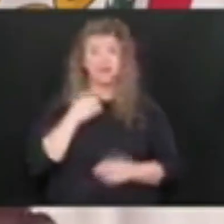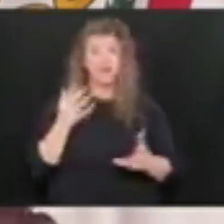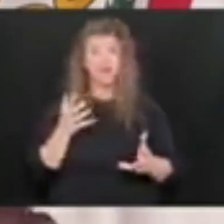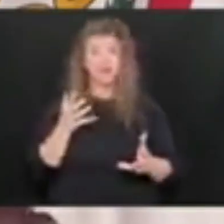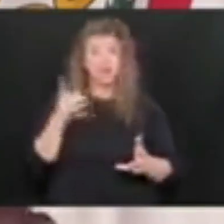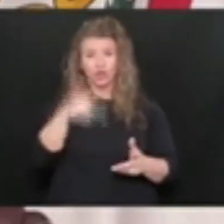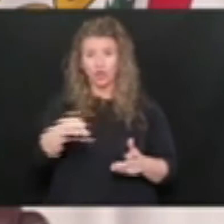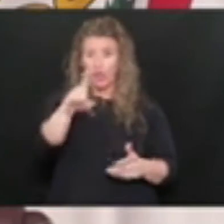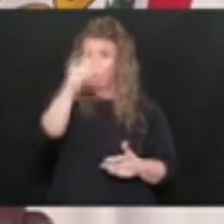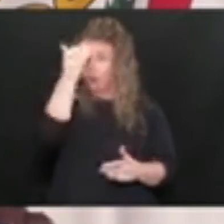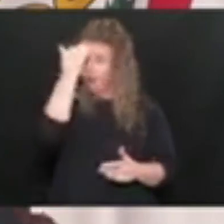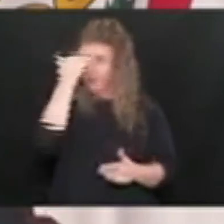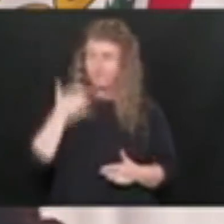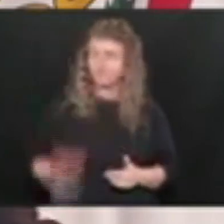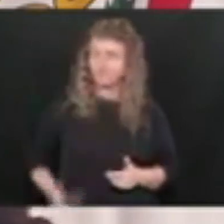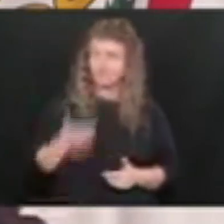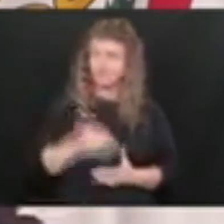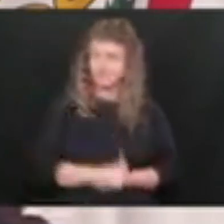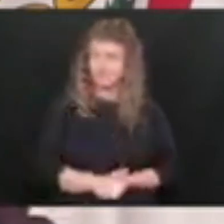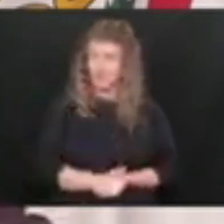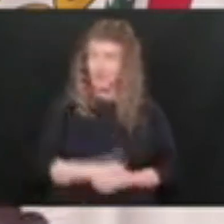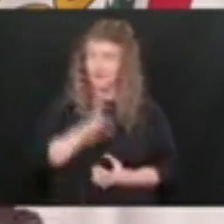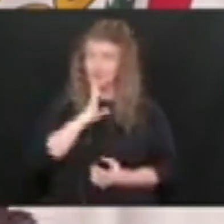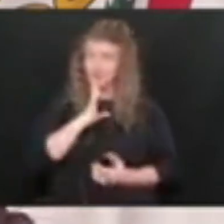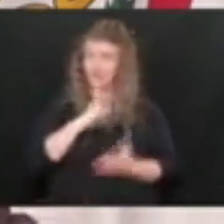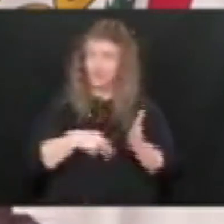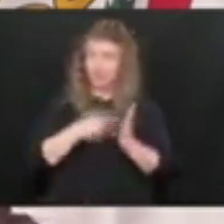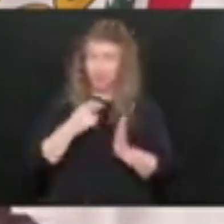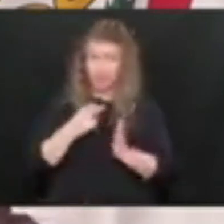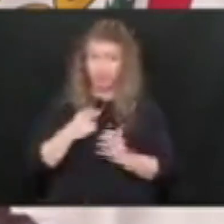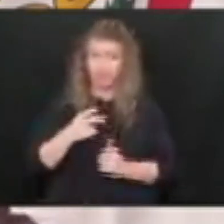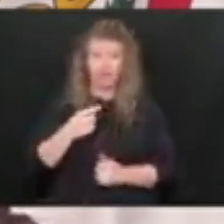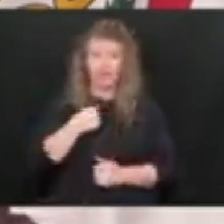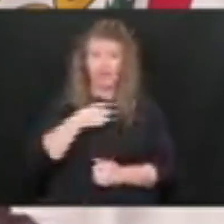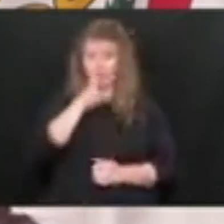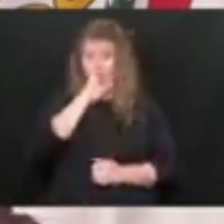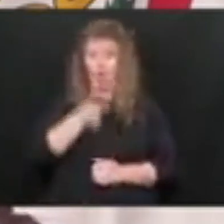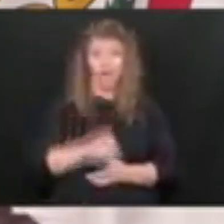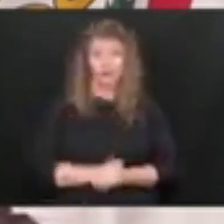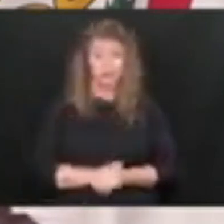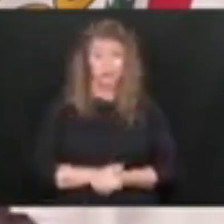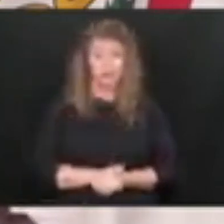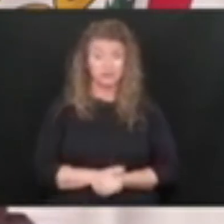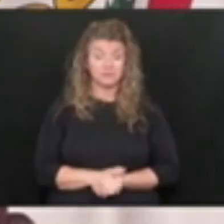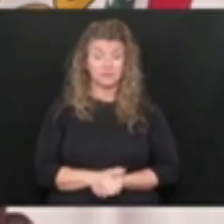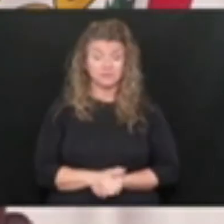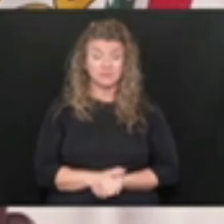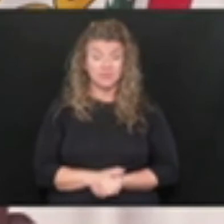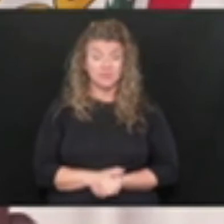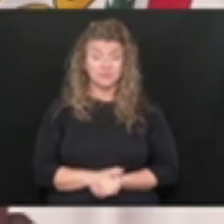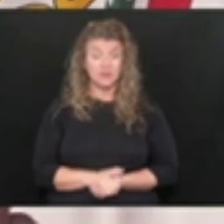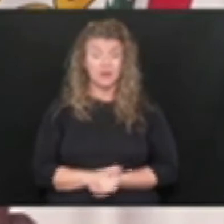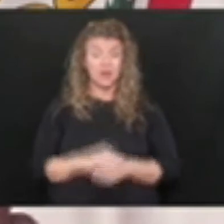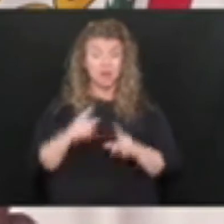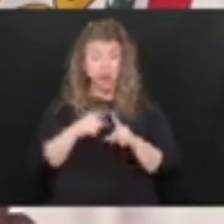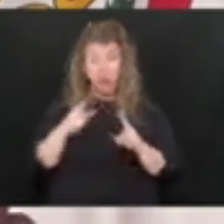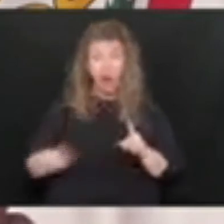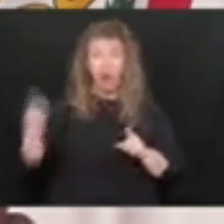y'all know me, I'm gonna just speak the truth, and I'm just gonna be blunt. To those